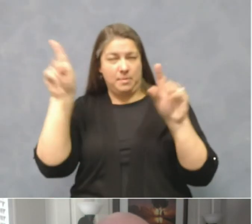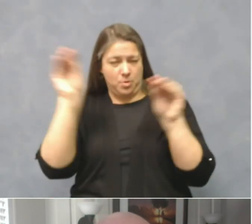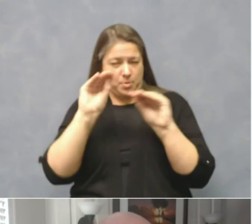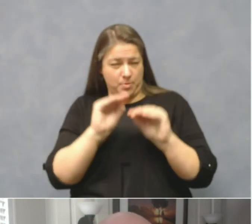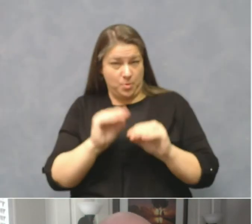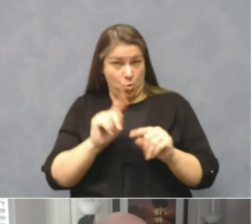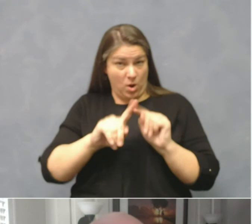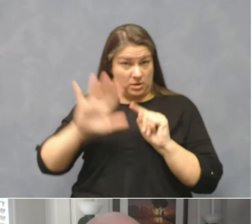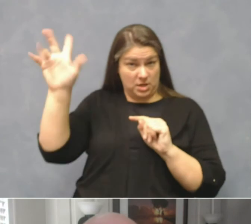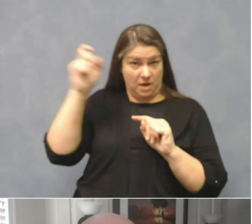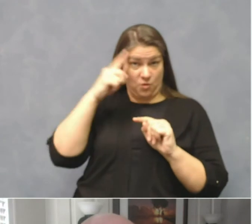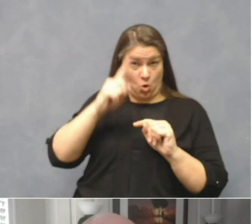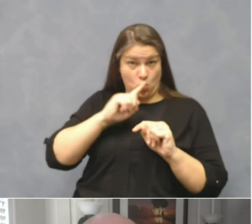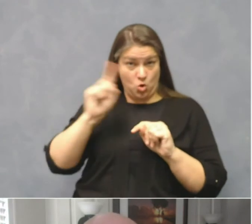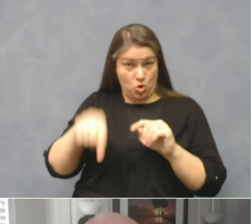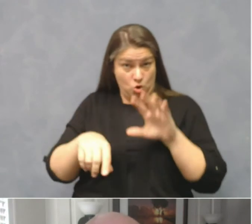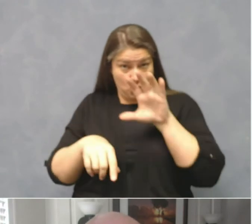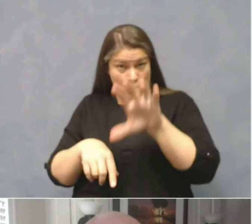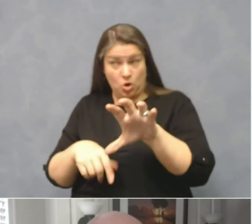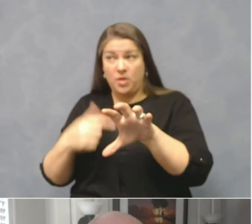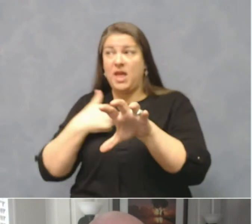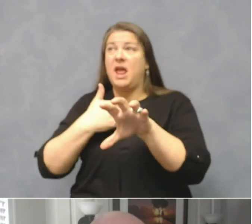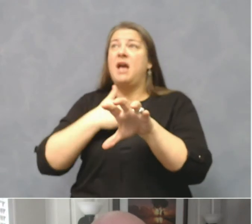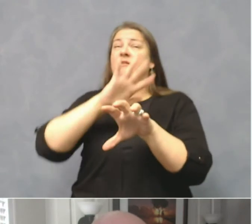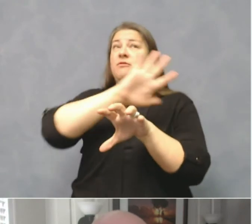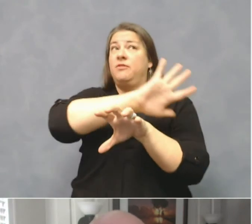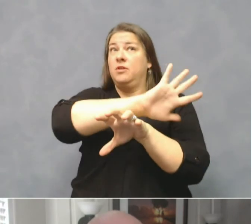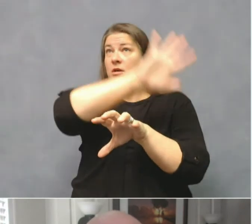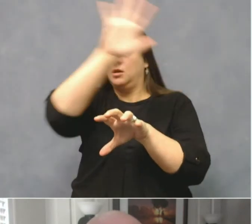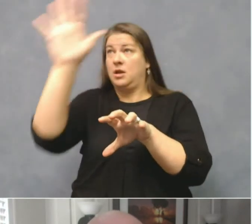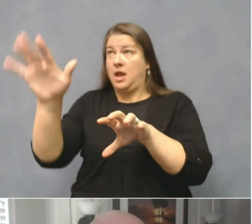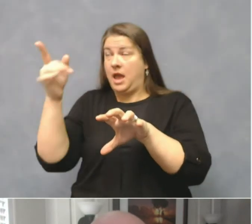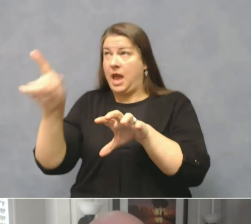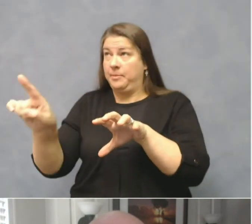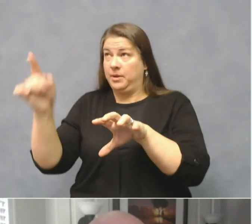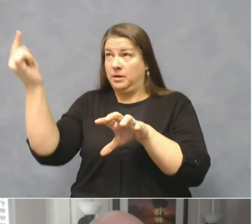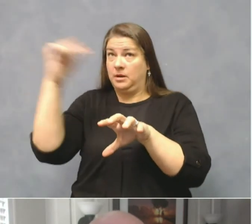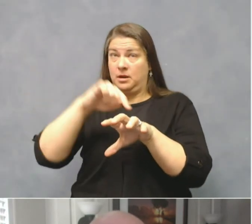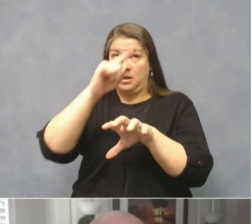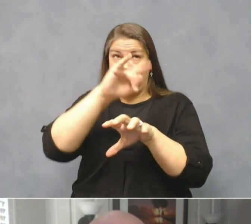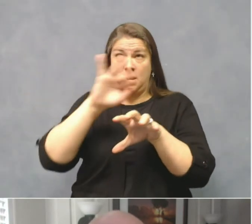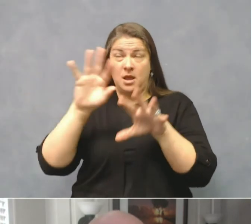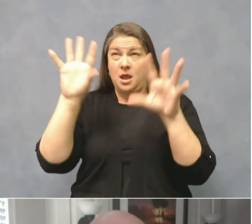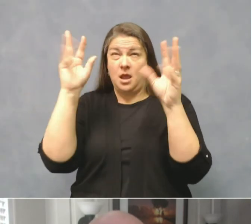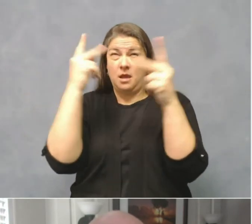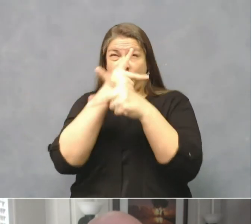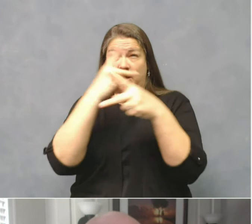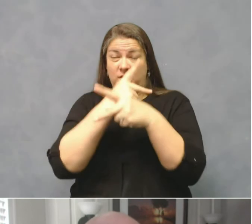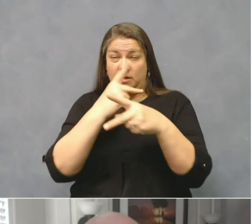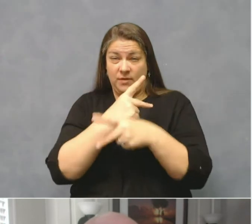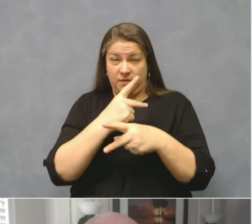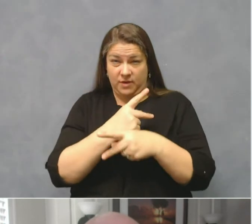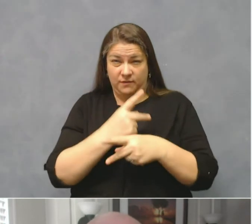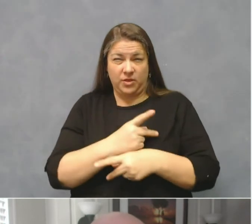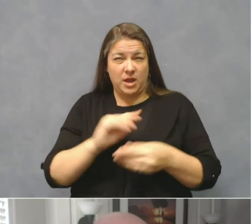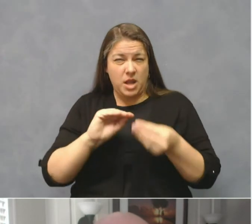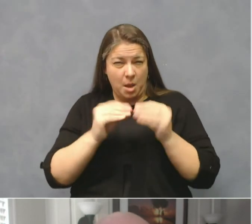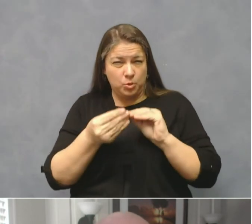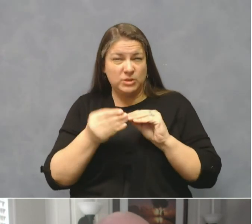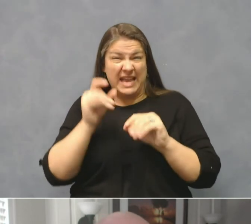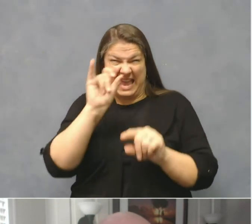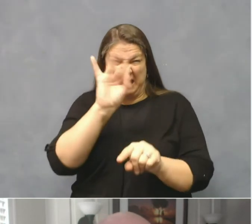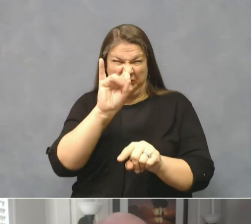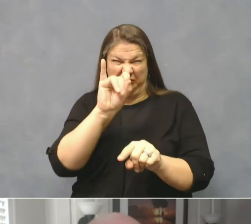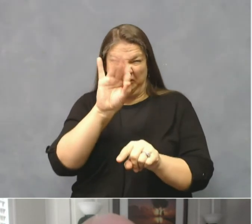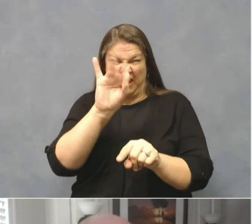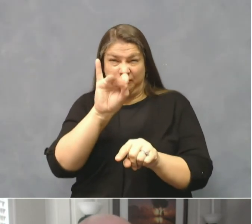graph, they did 300 different simulations for each of these based on an array of data points and assumptions. And then they